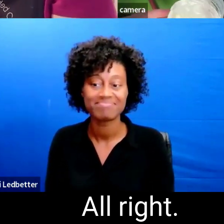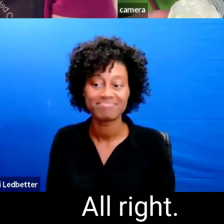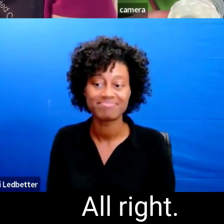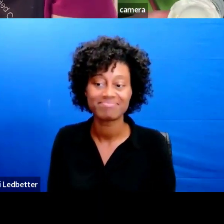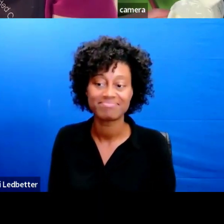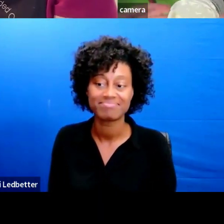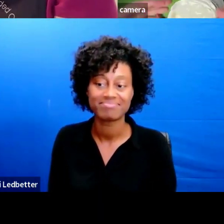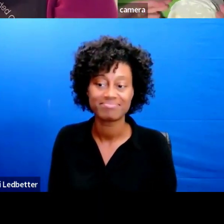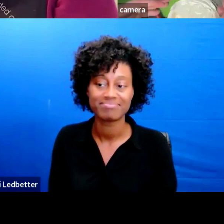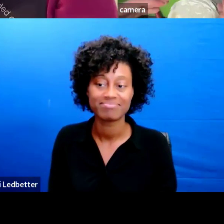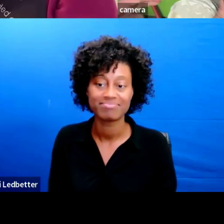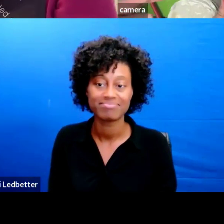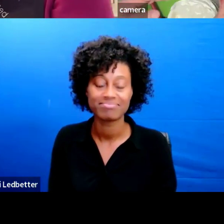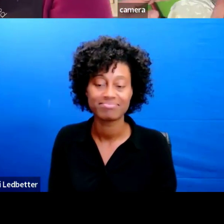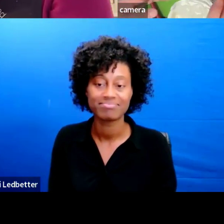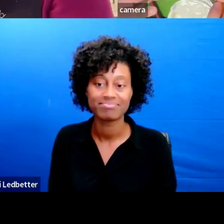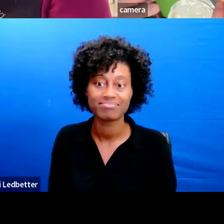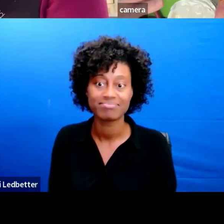All right.